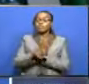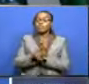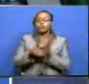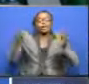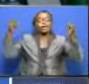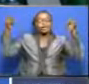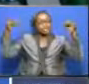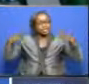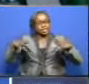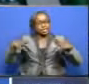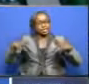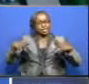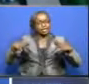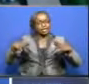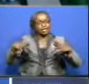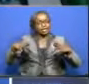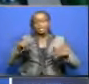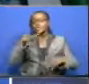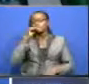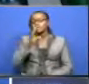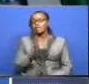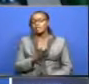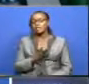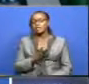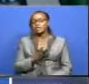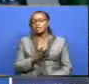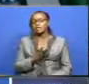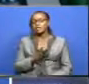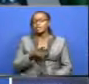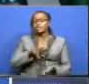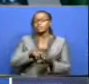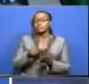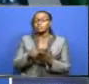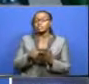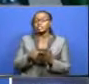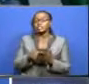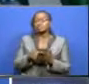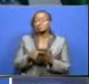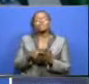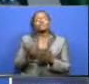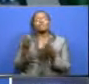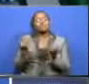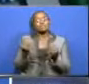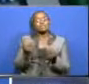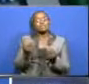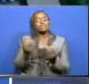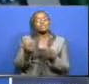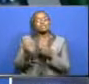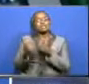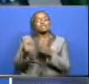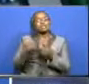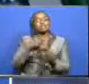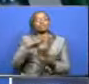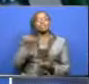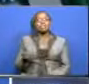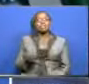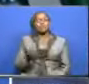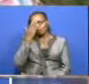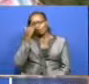clear that it is the speaker? That means you simply want to eliminate me. Why would they want to kill